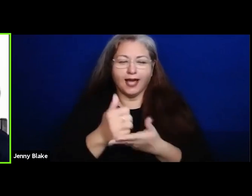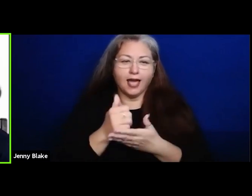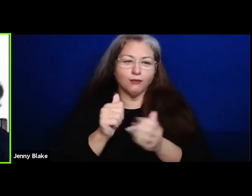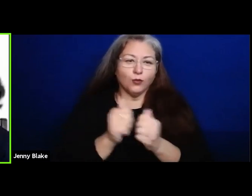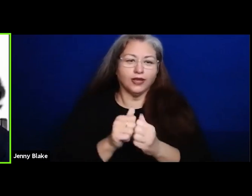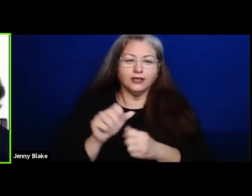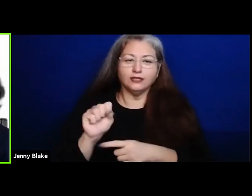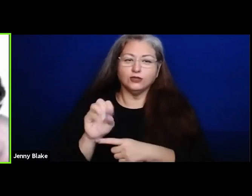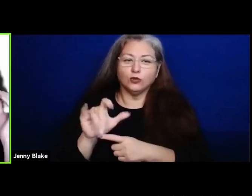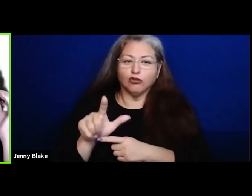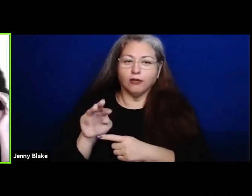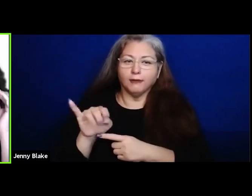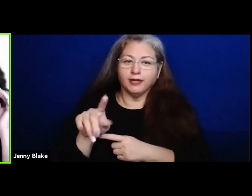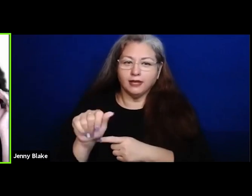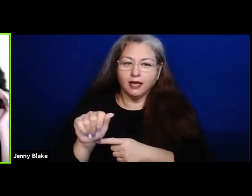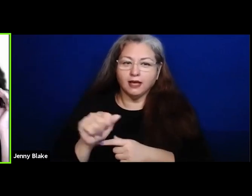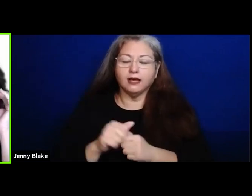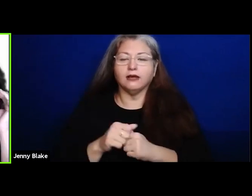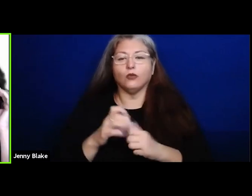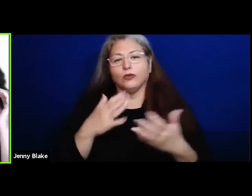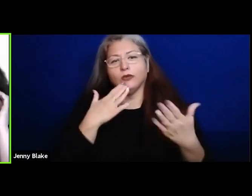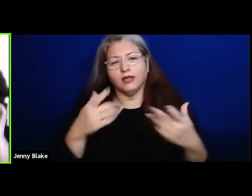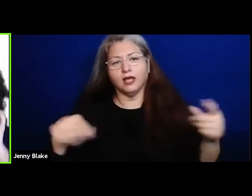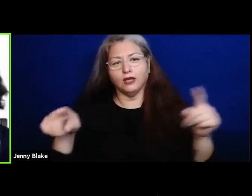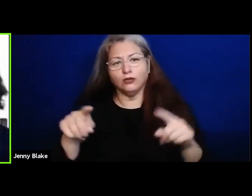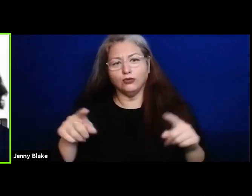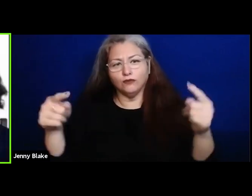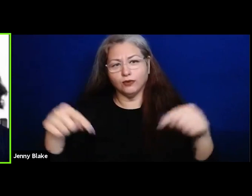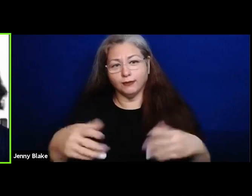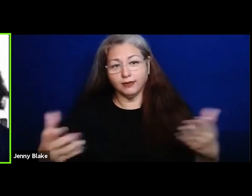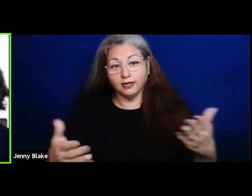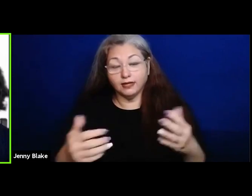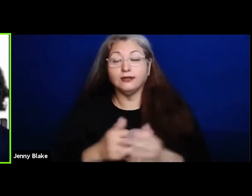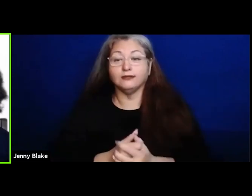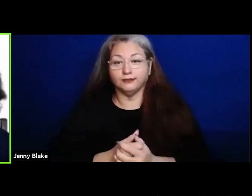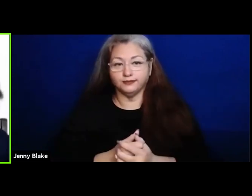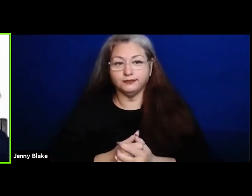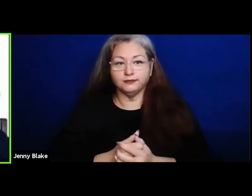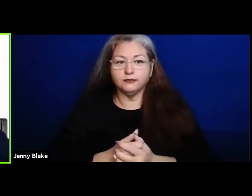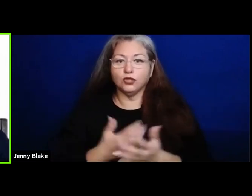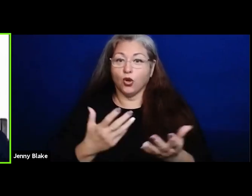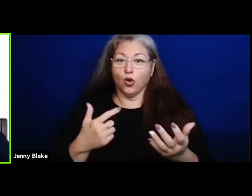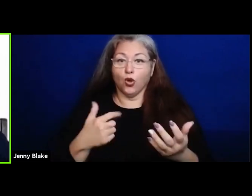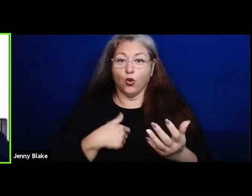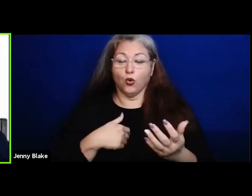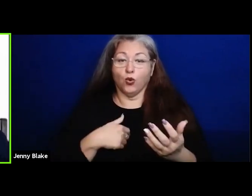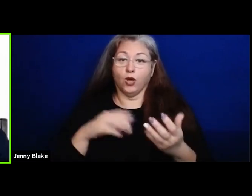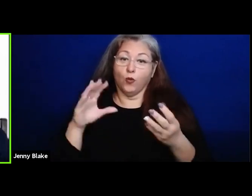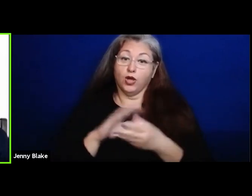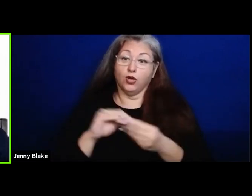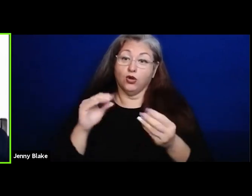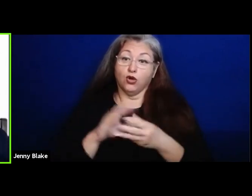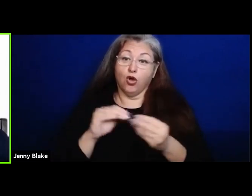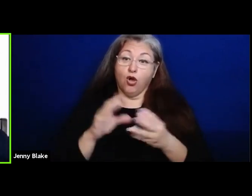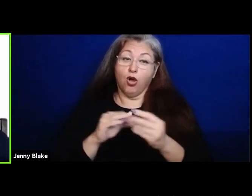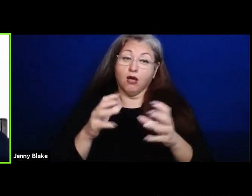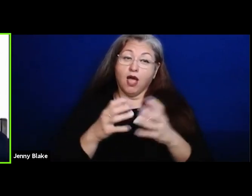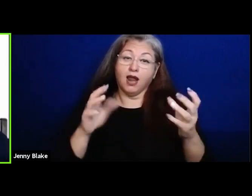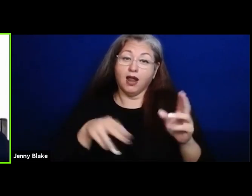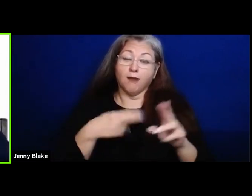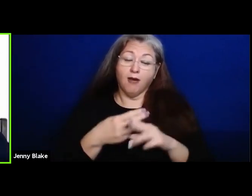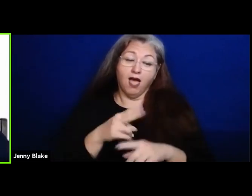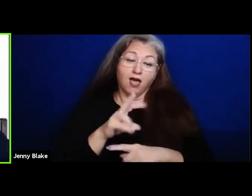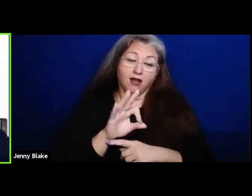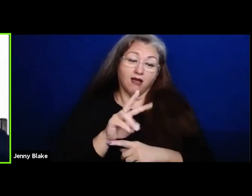media. And we thank you all for being here. So we're not going to talk very much about Vox